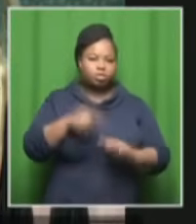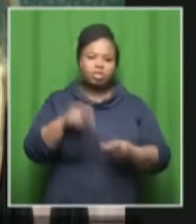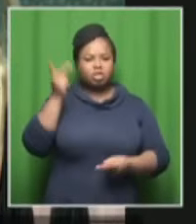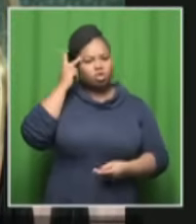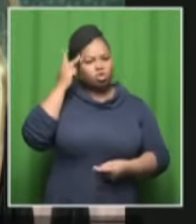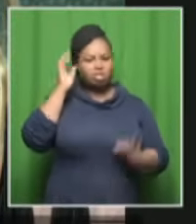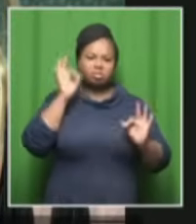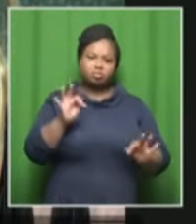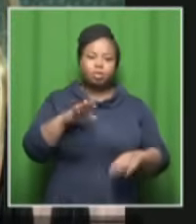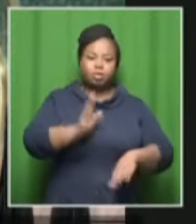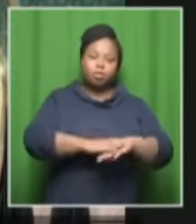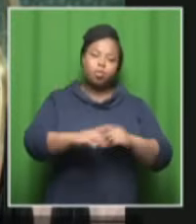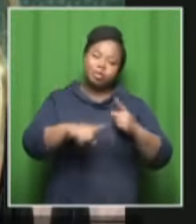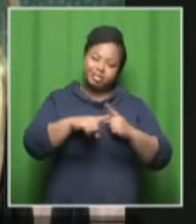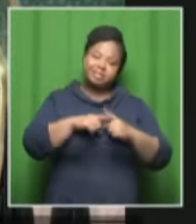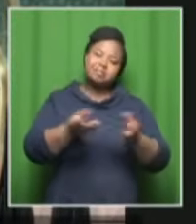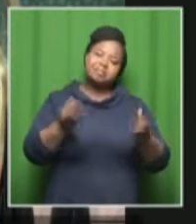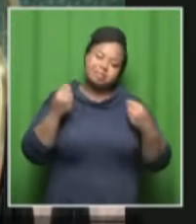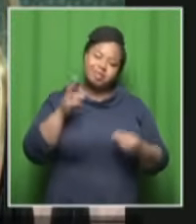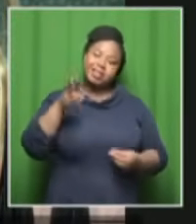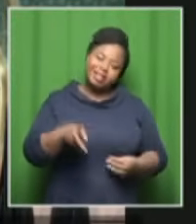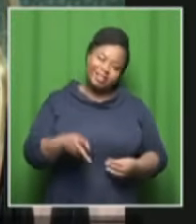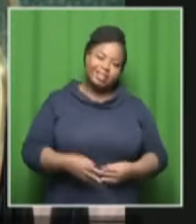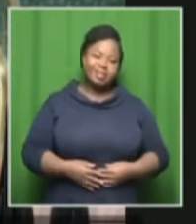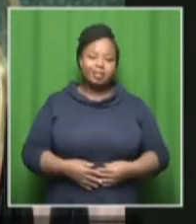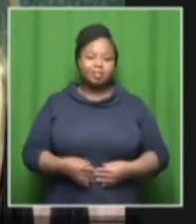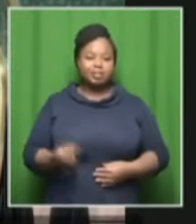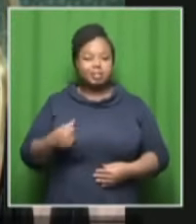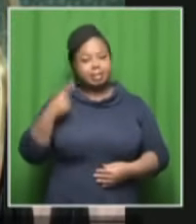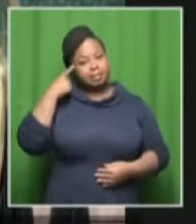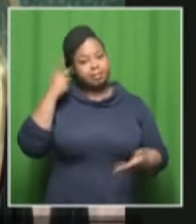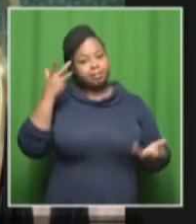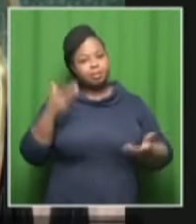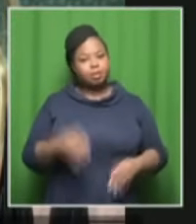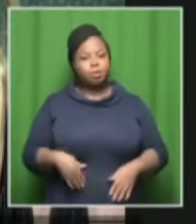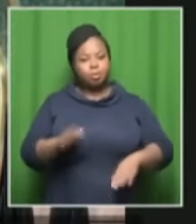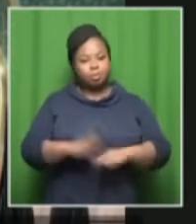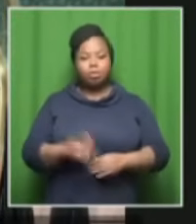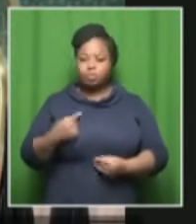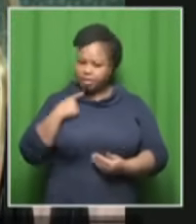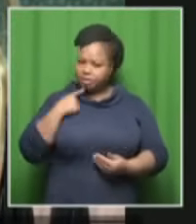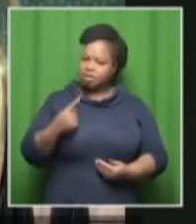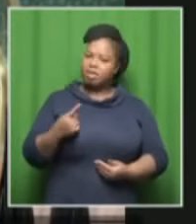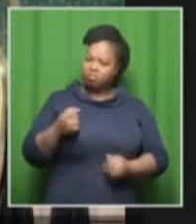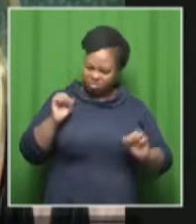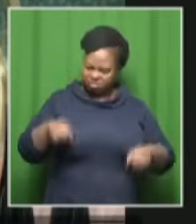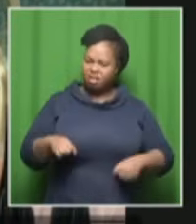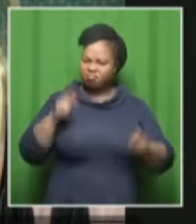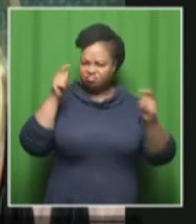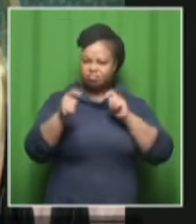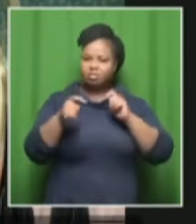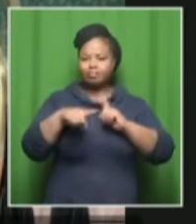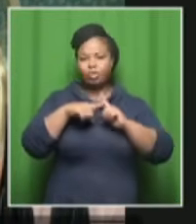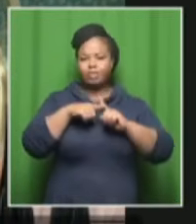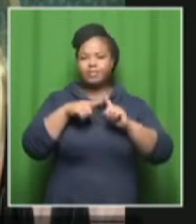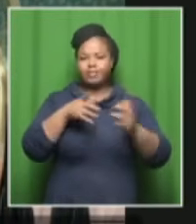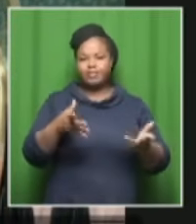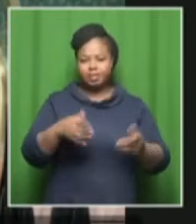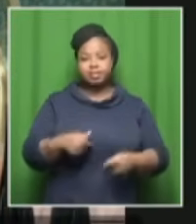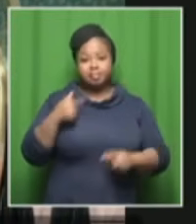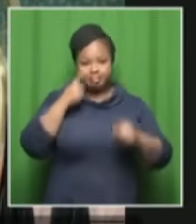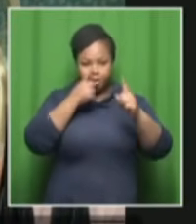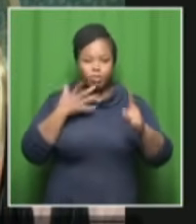think more positivity will come through. You know, I think more of us can say, I can make a positive difference, which is what I